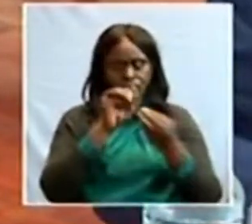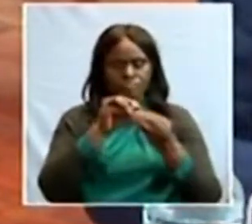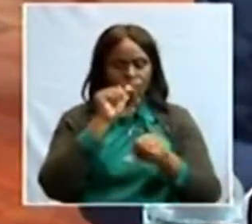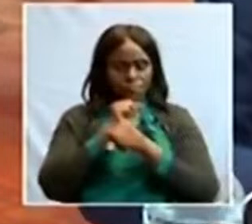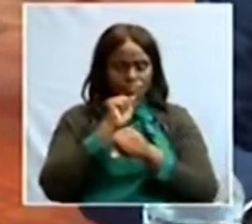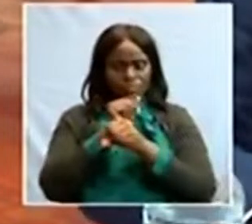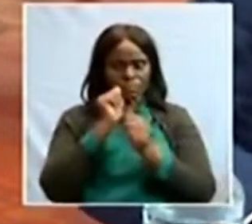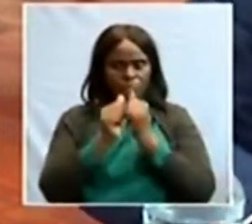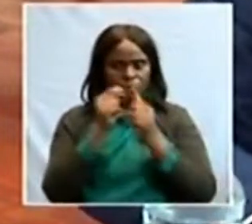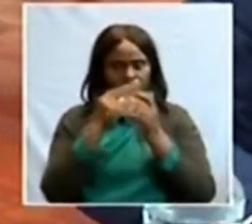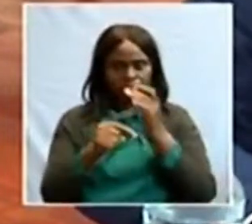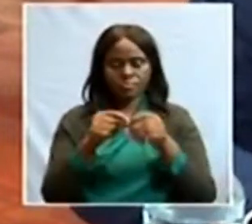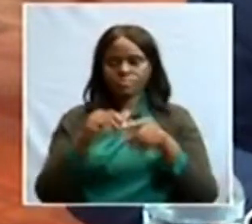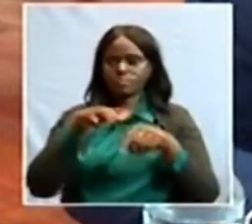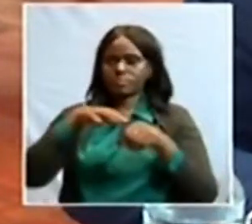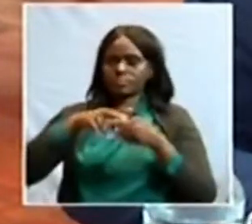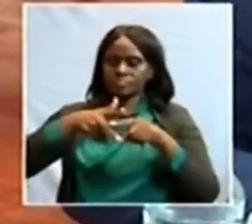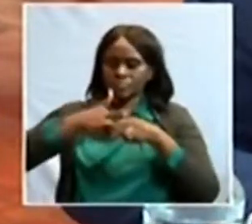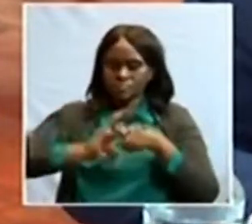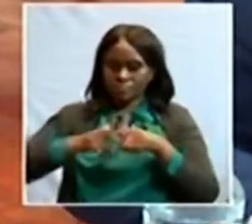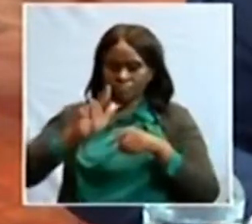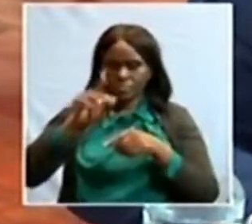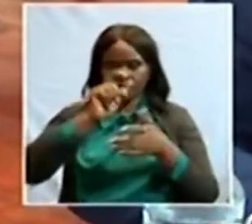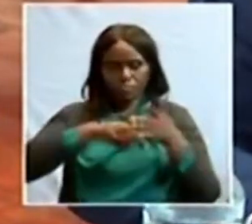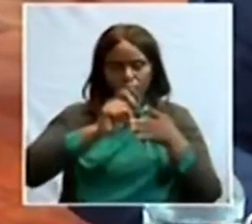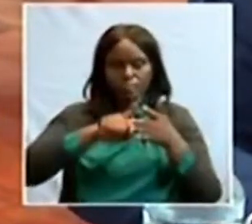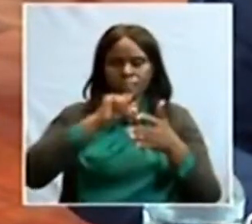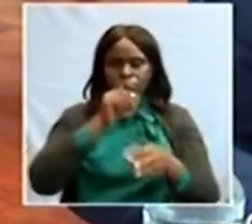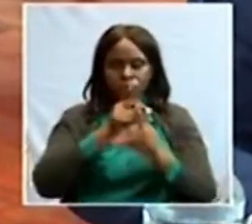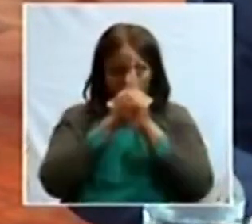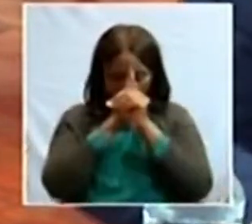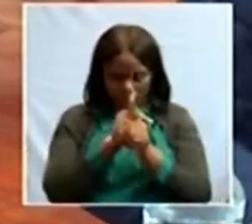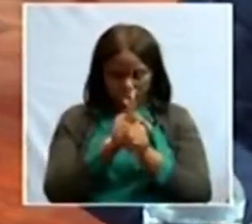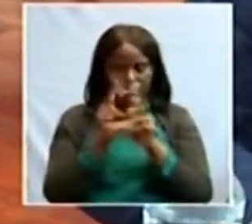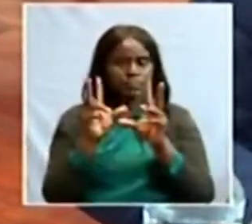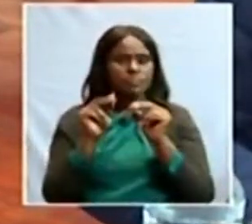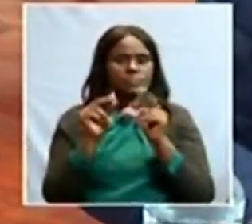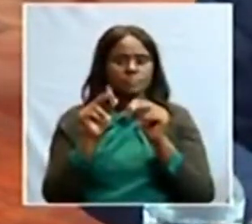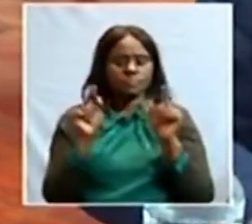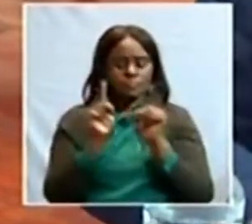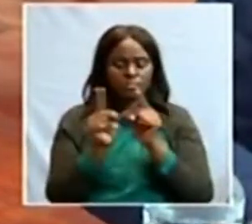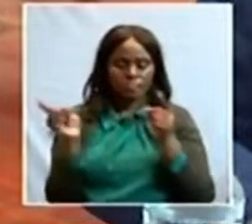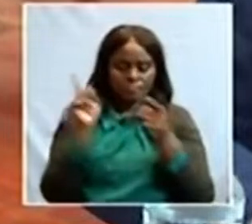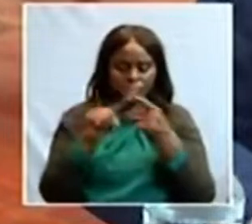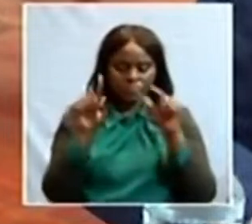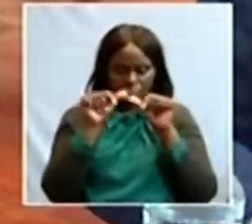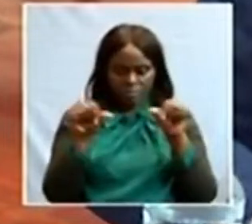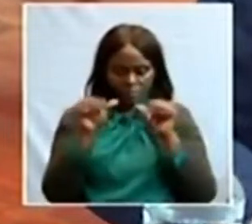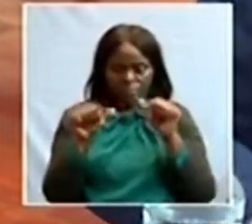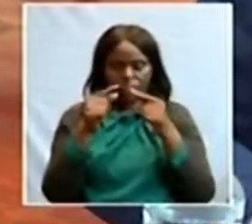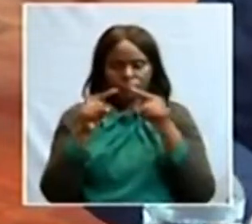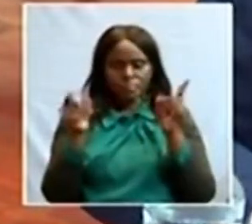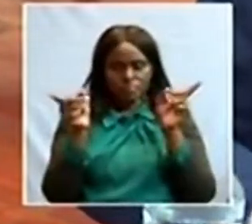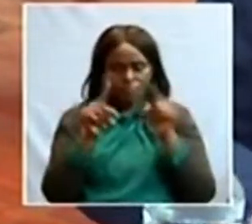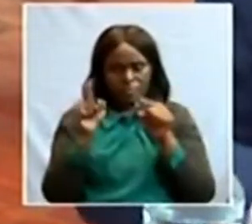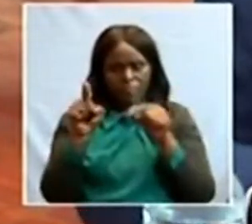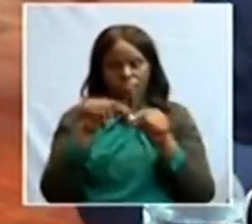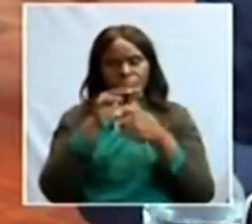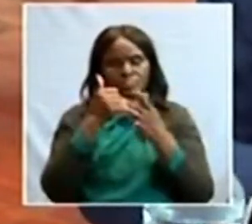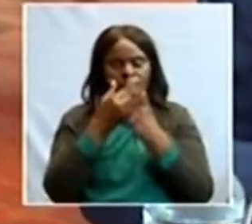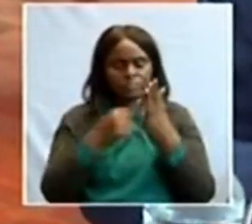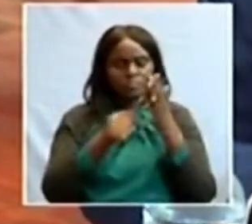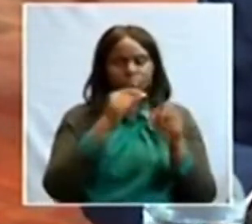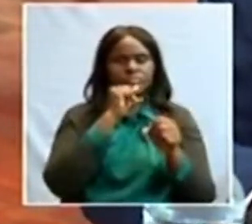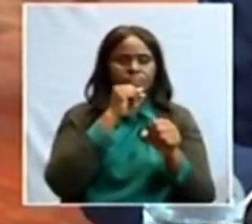is press-fitting, whose costs could not be predetermined until an assessment was done, while the quantity of